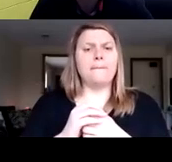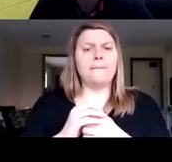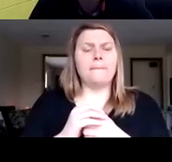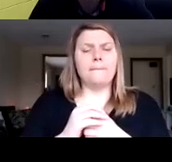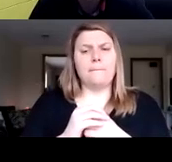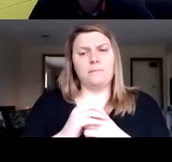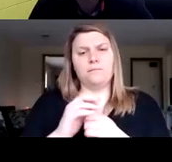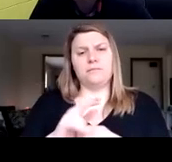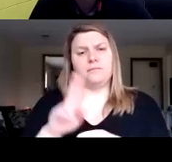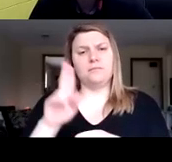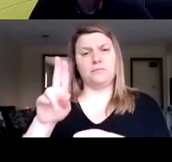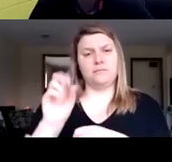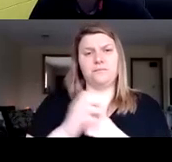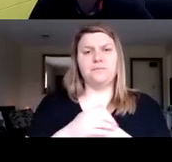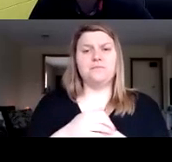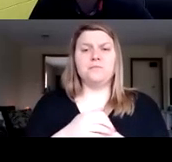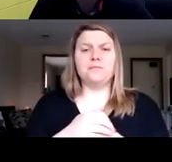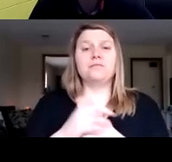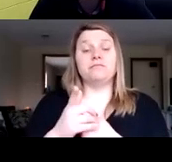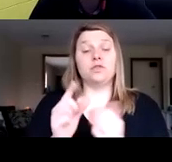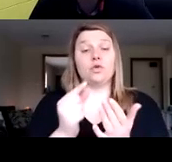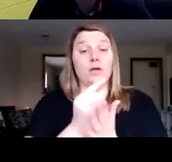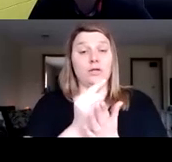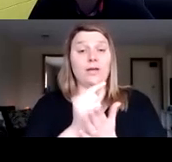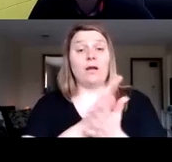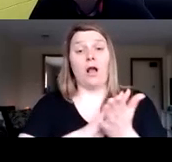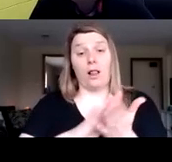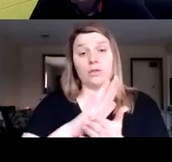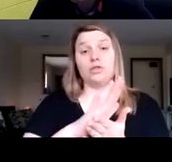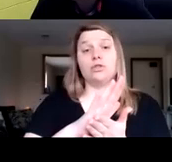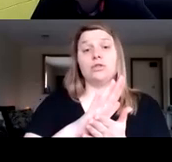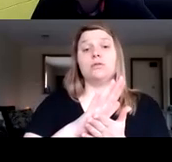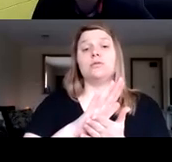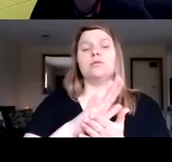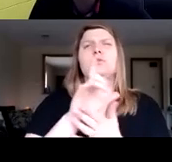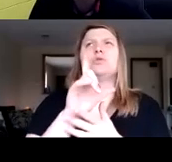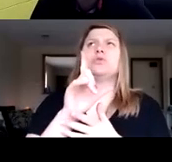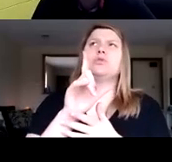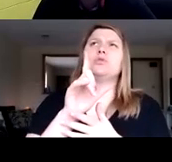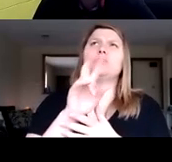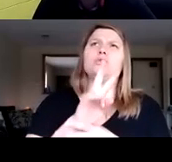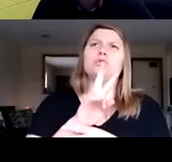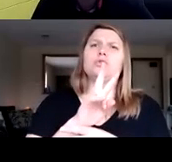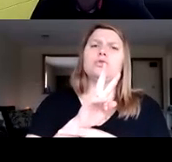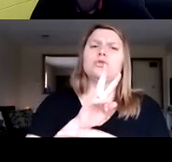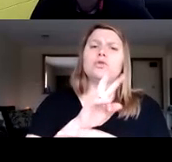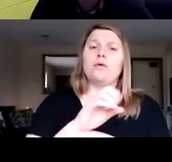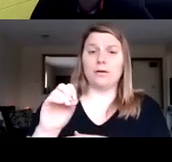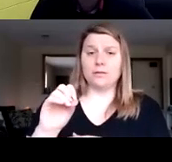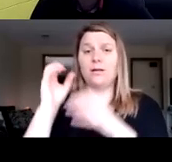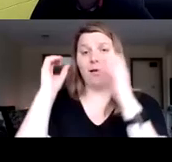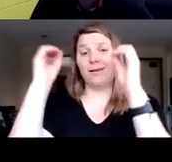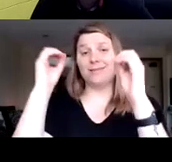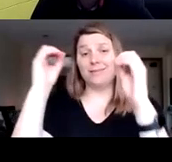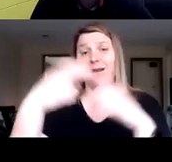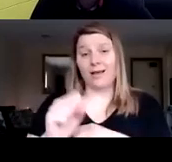in the United States. So graduated from college in 2000, taught high school for a